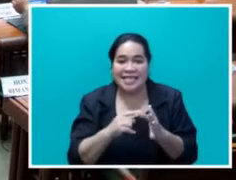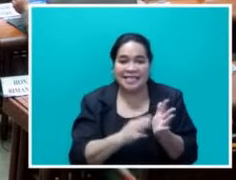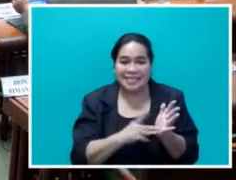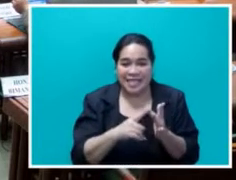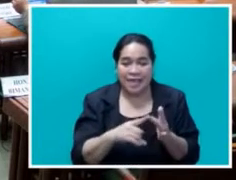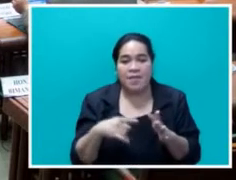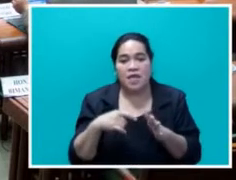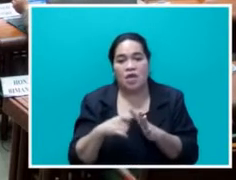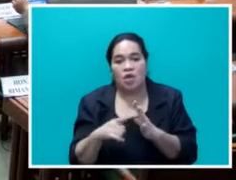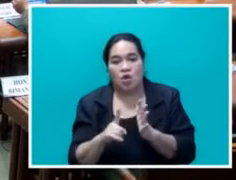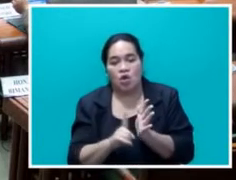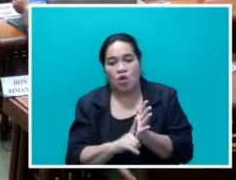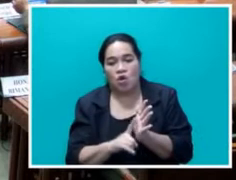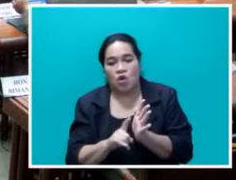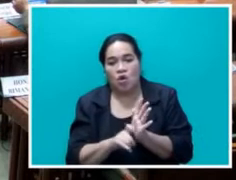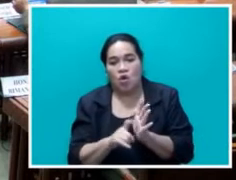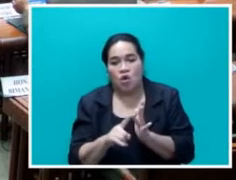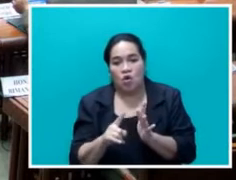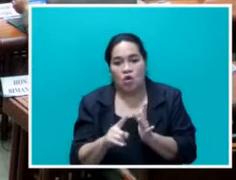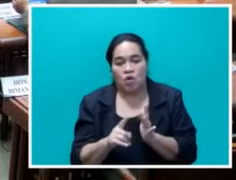You have the floor.